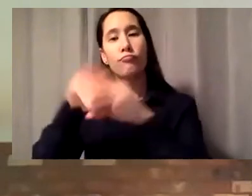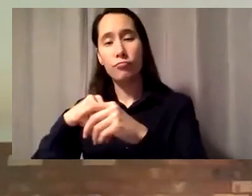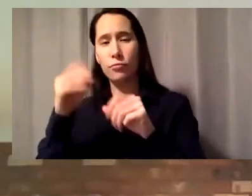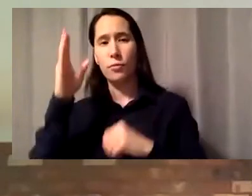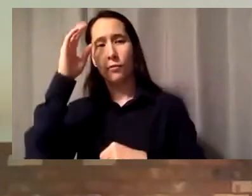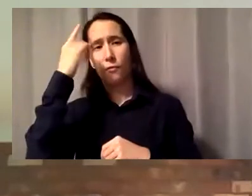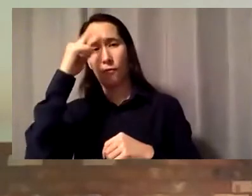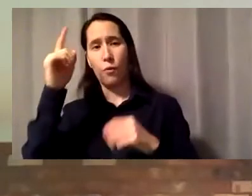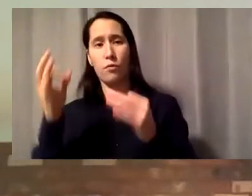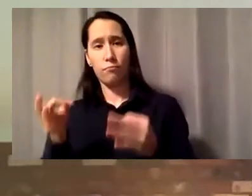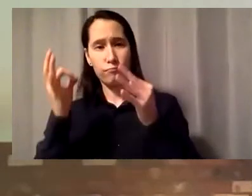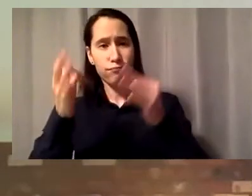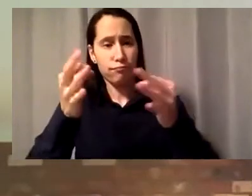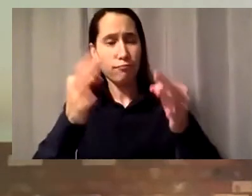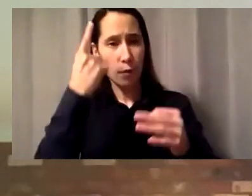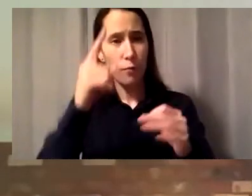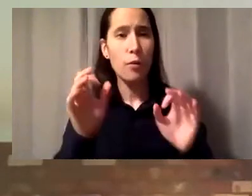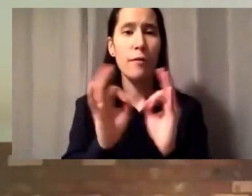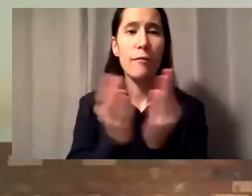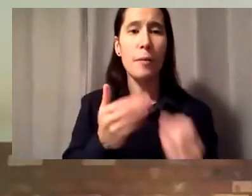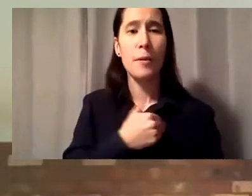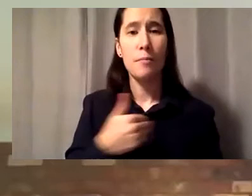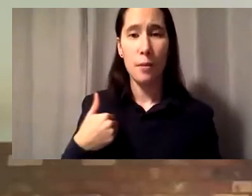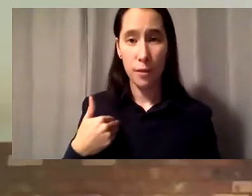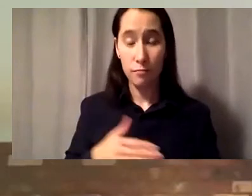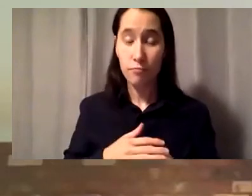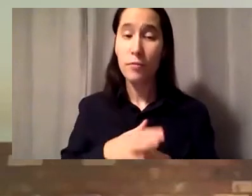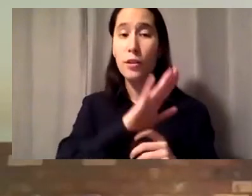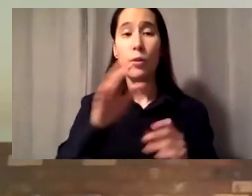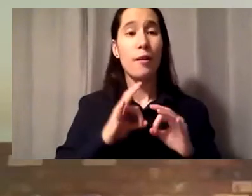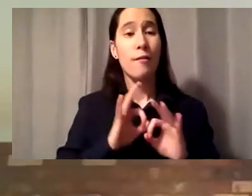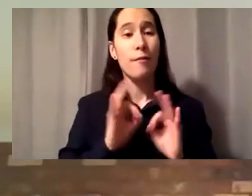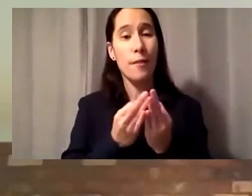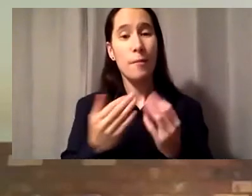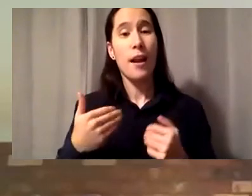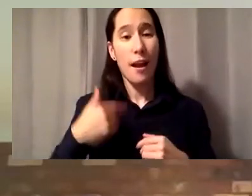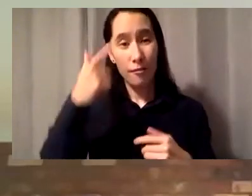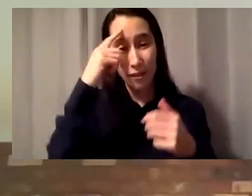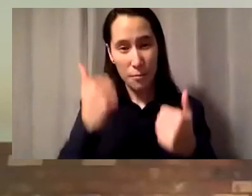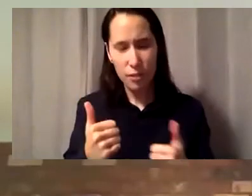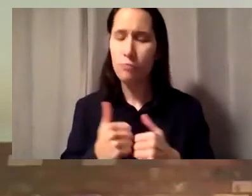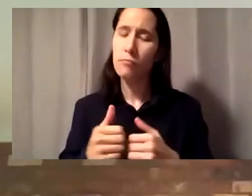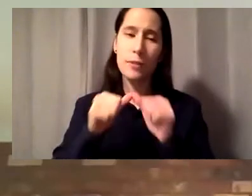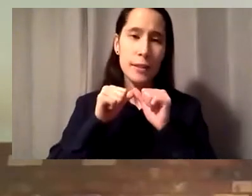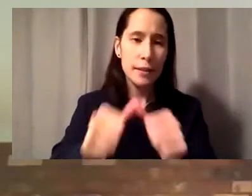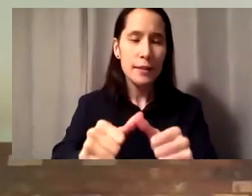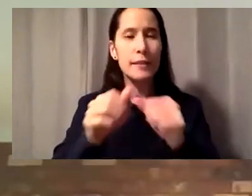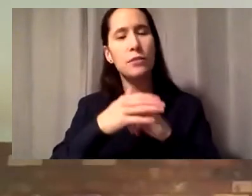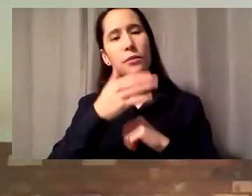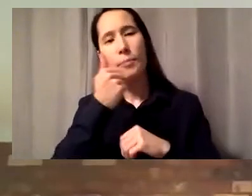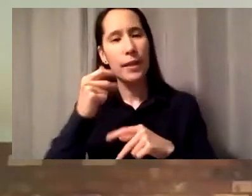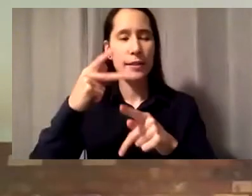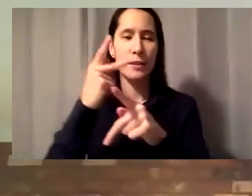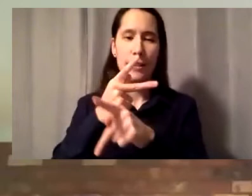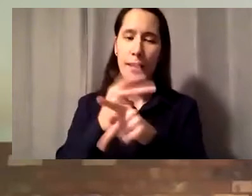in productive dialogue to ensure that our loved ones who have dementia and their caregivers are going to continue getting the best care possible in whatever way we